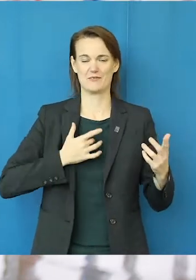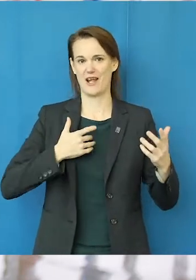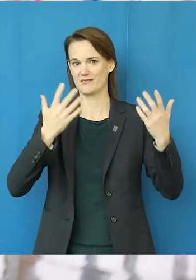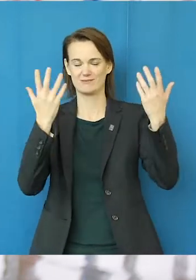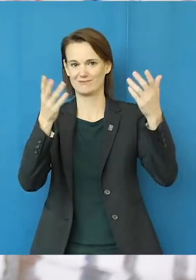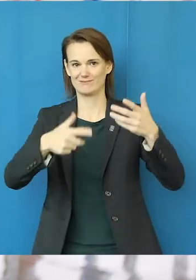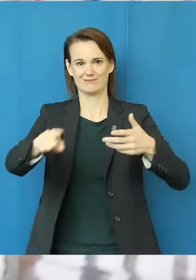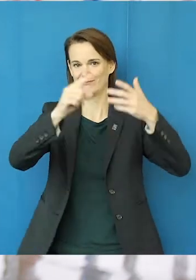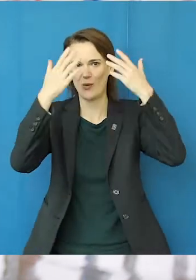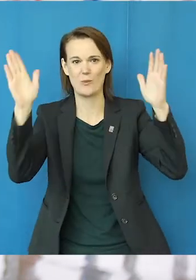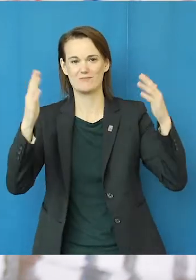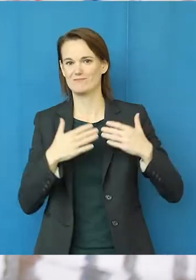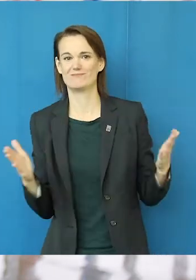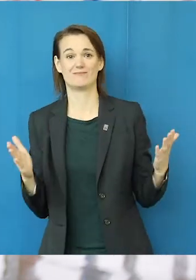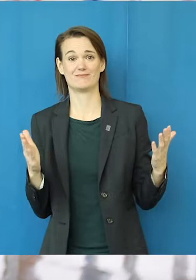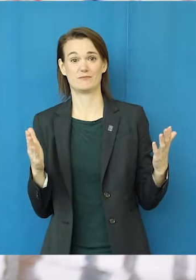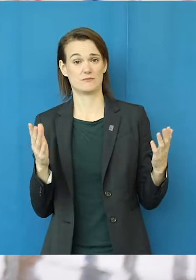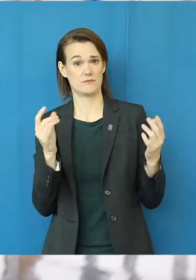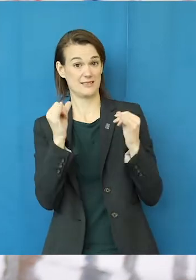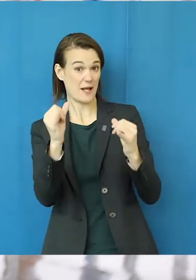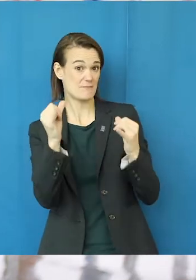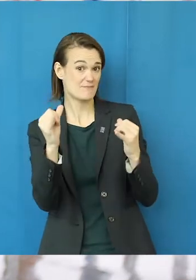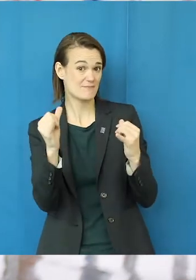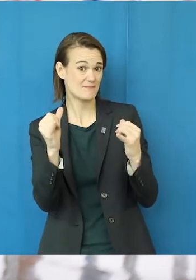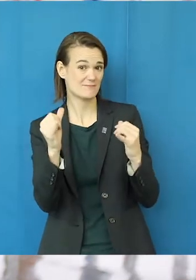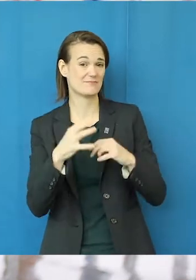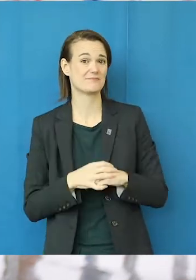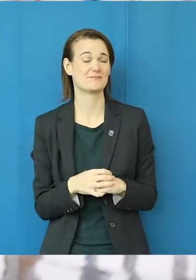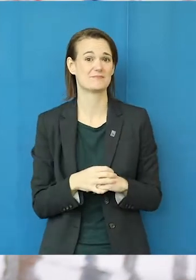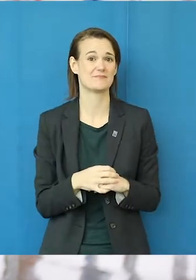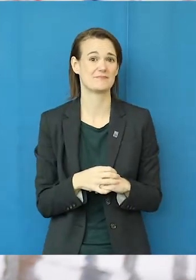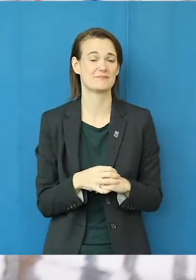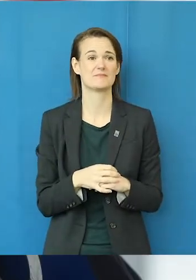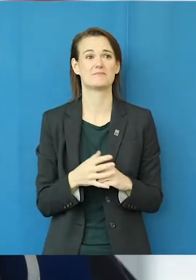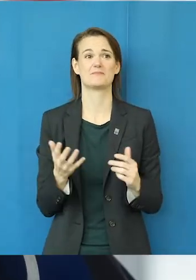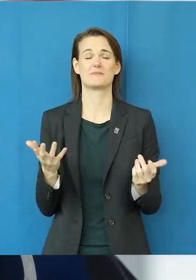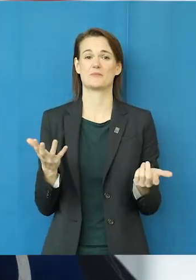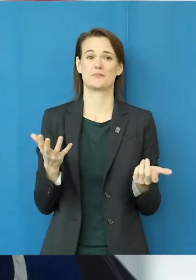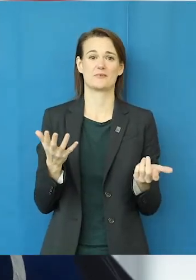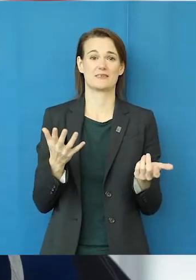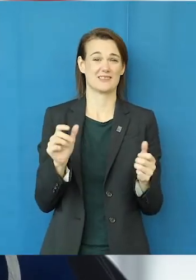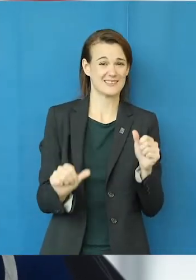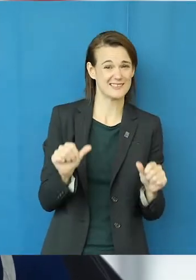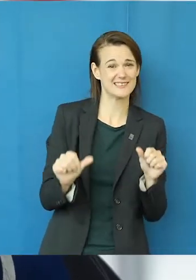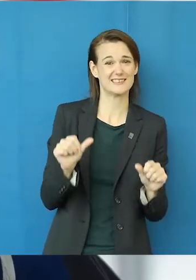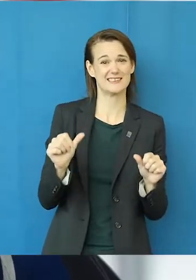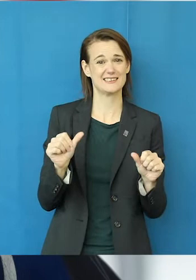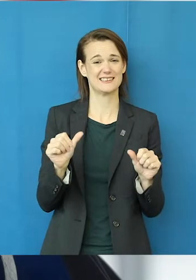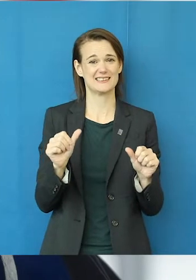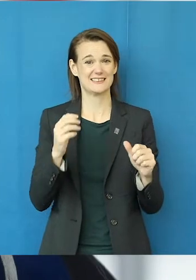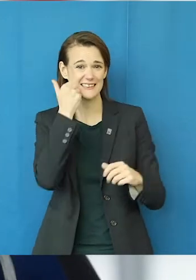minds. Did you feel the same way when you began your journey of learning at NSCC? Were you unsure and timid like